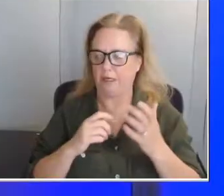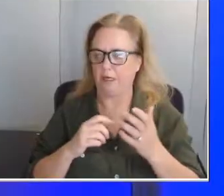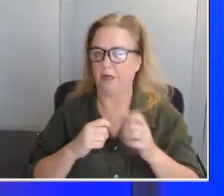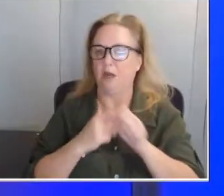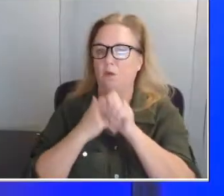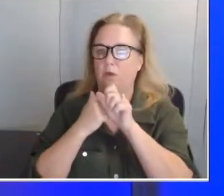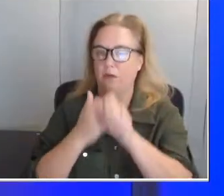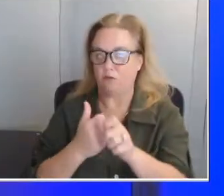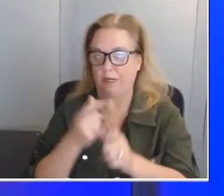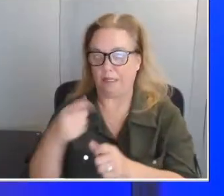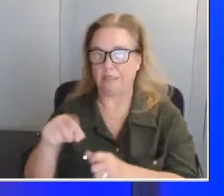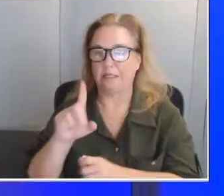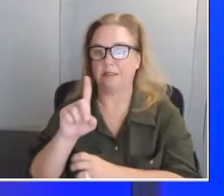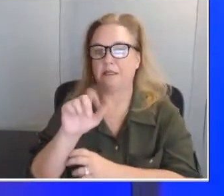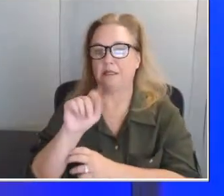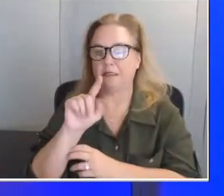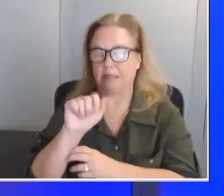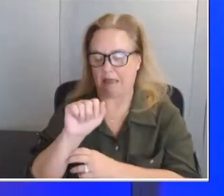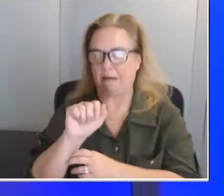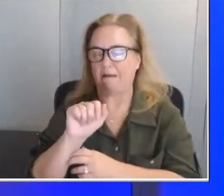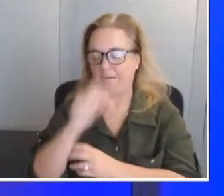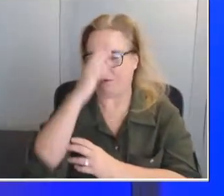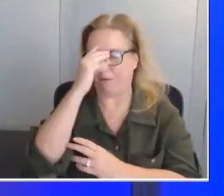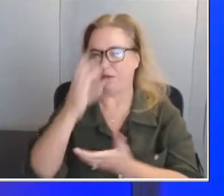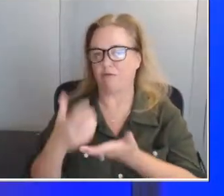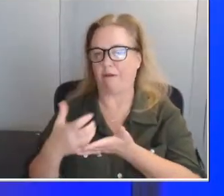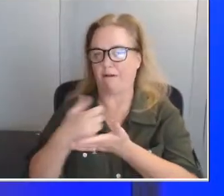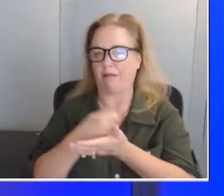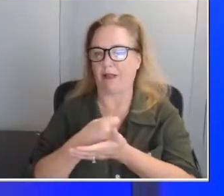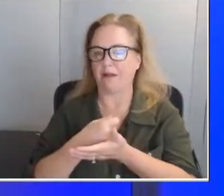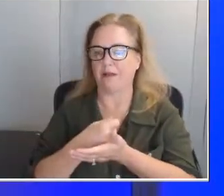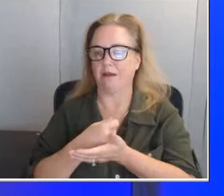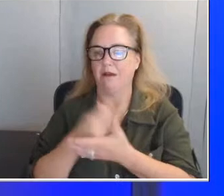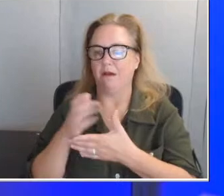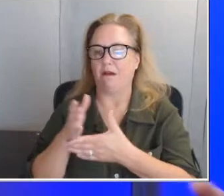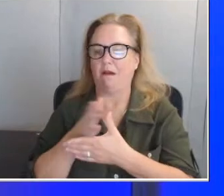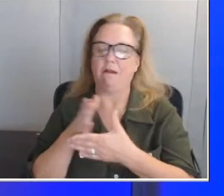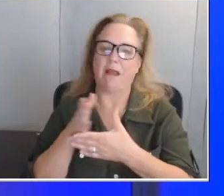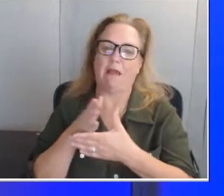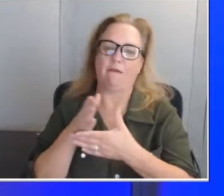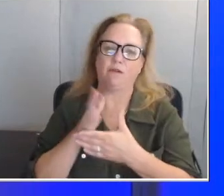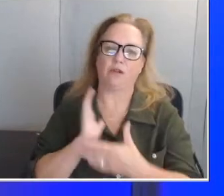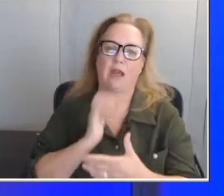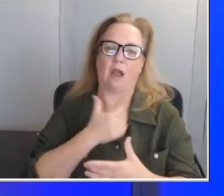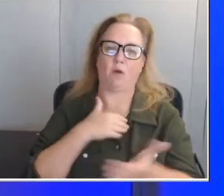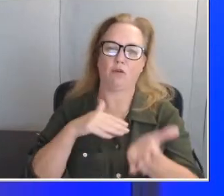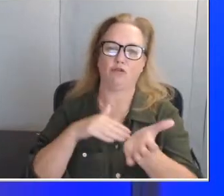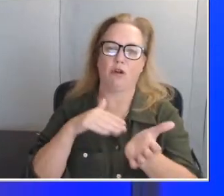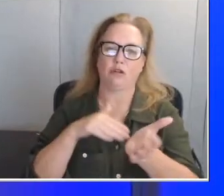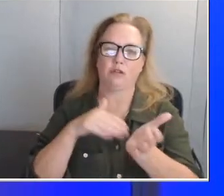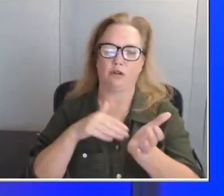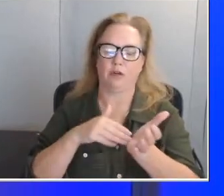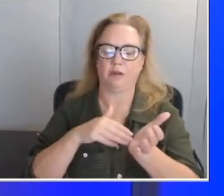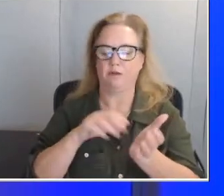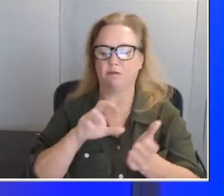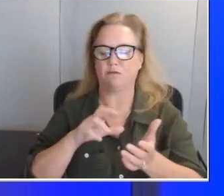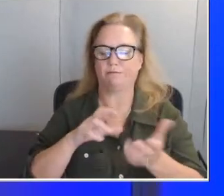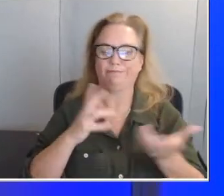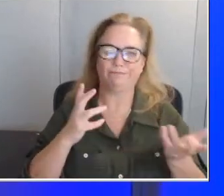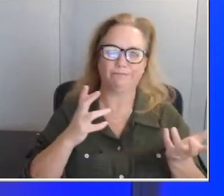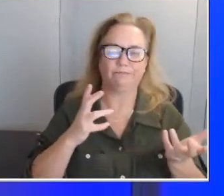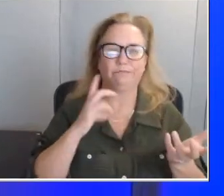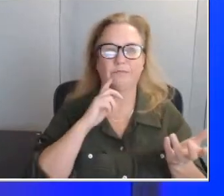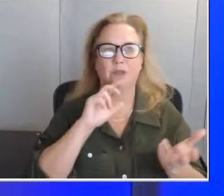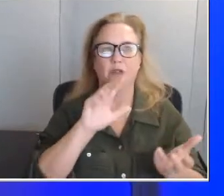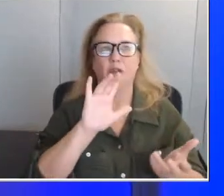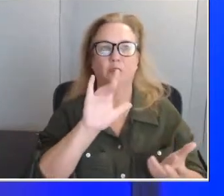is a data point that I collect on. And on average, our physicians and residents see about 25 to 30